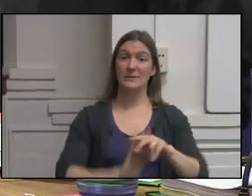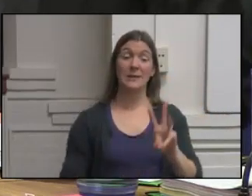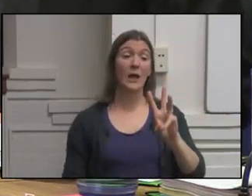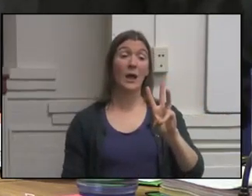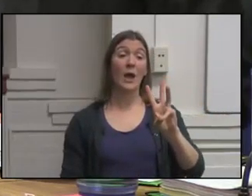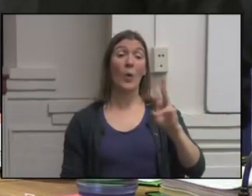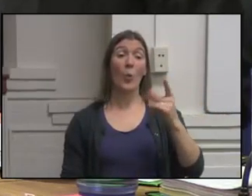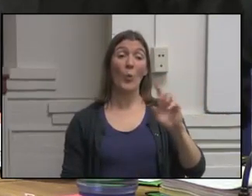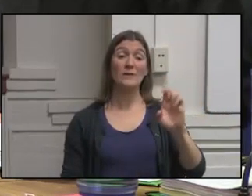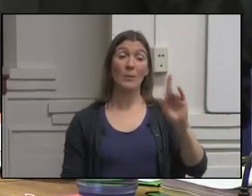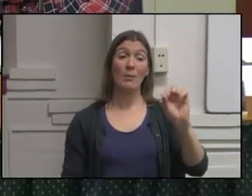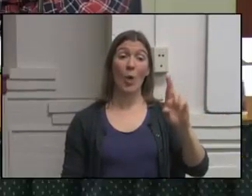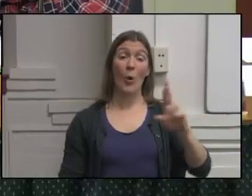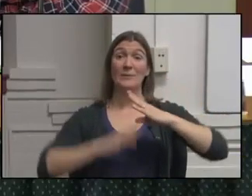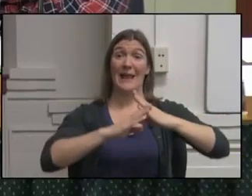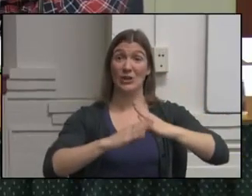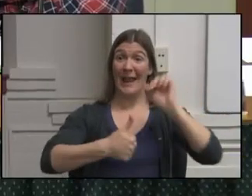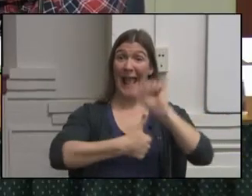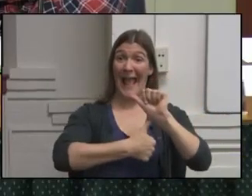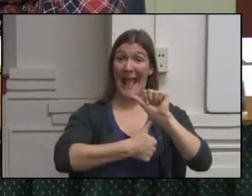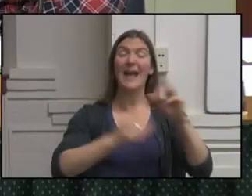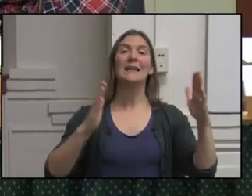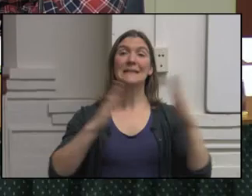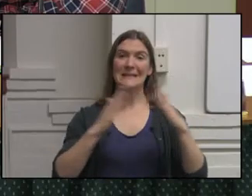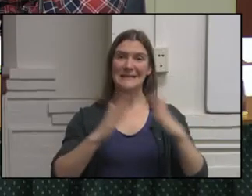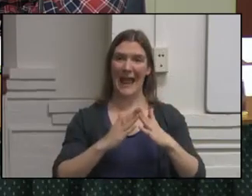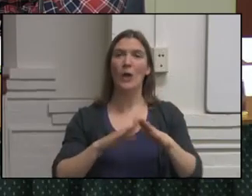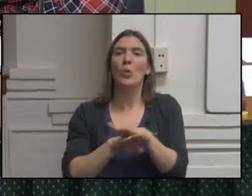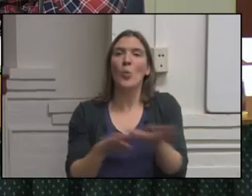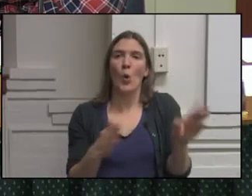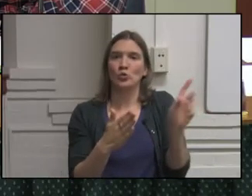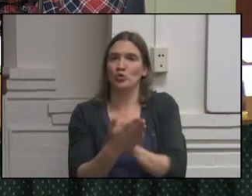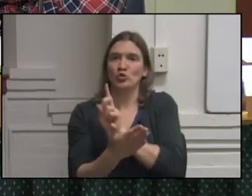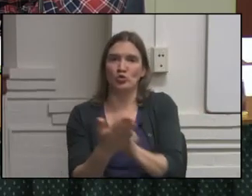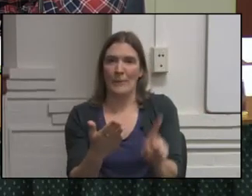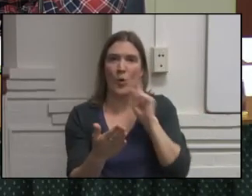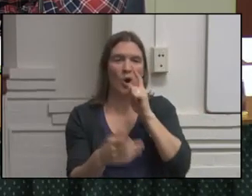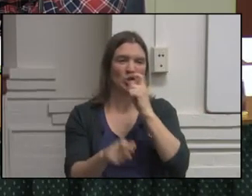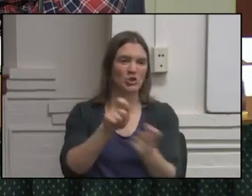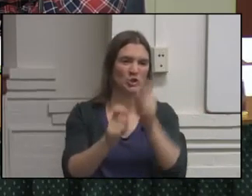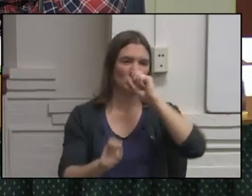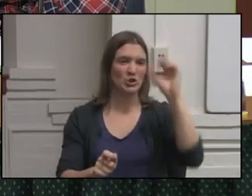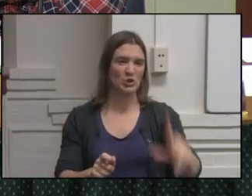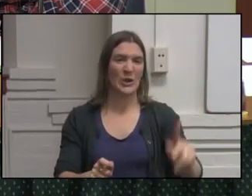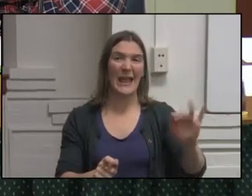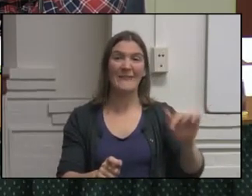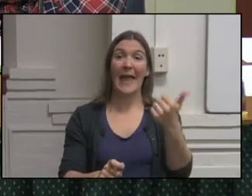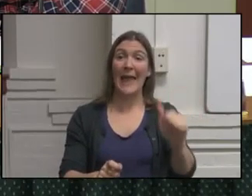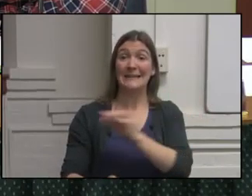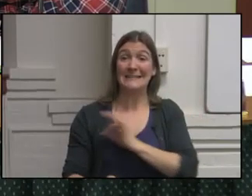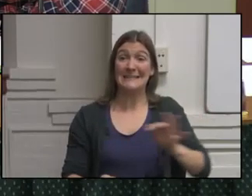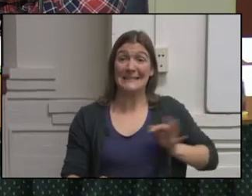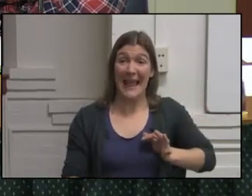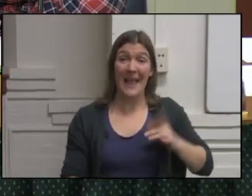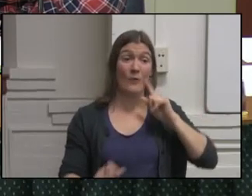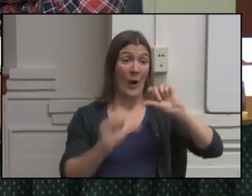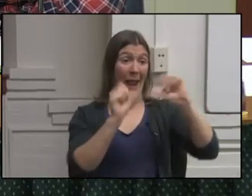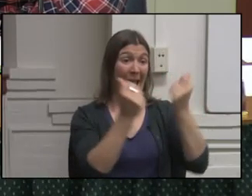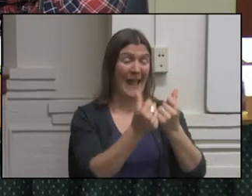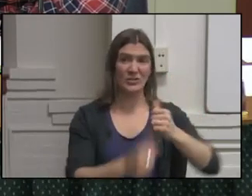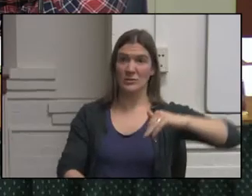whistleblower protections. A, the municipality shall not discriminate or retaliate against a municipal employee or agent